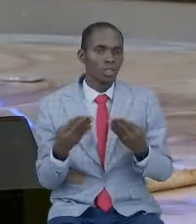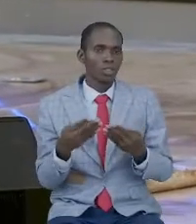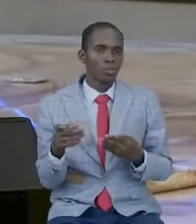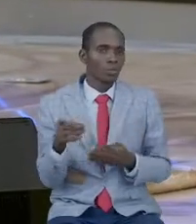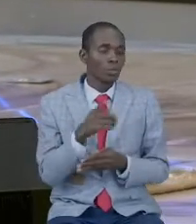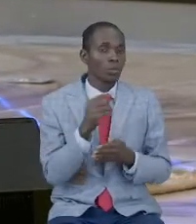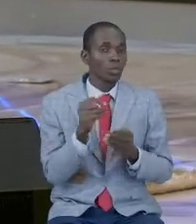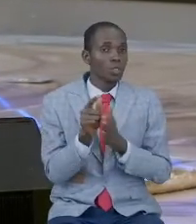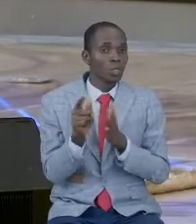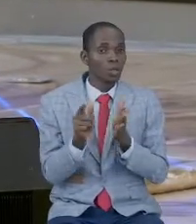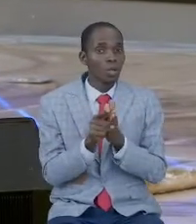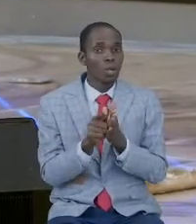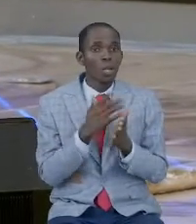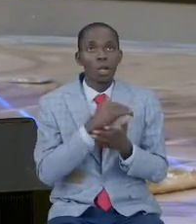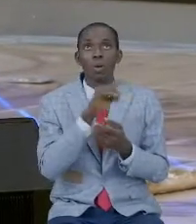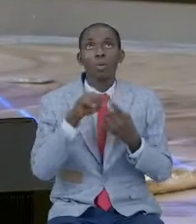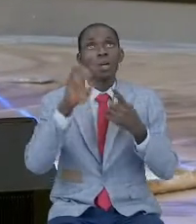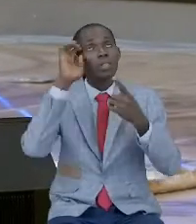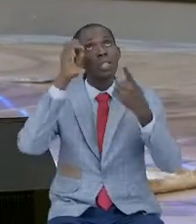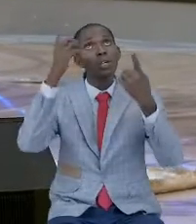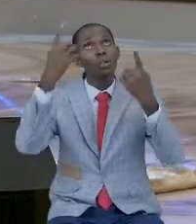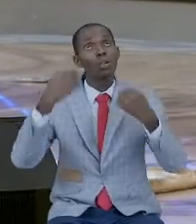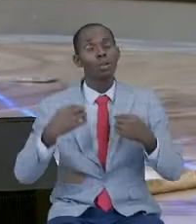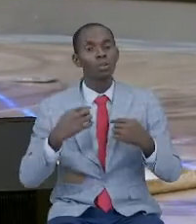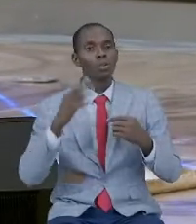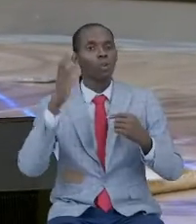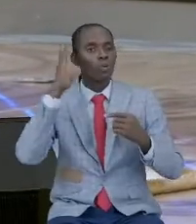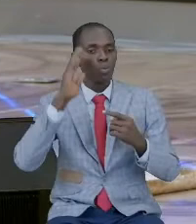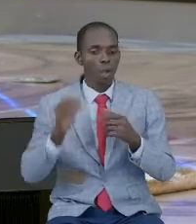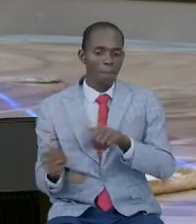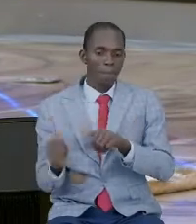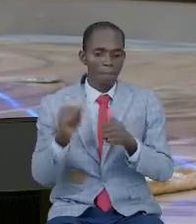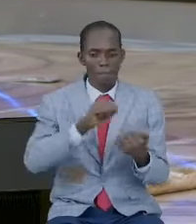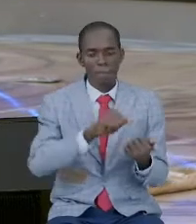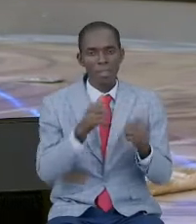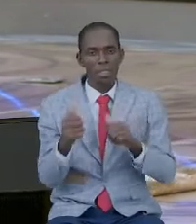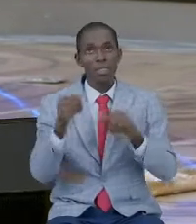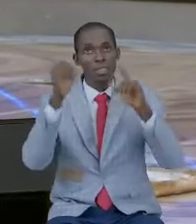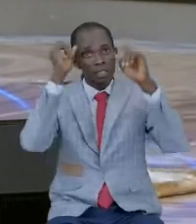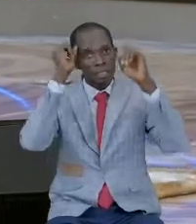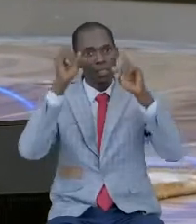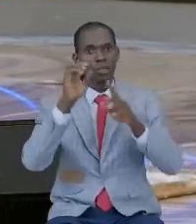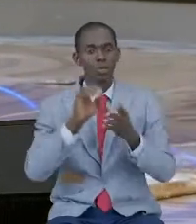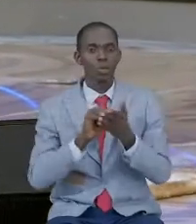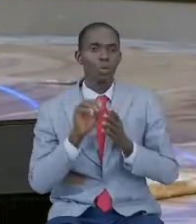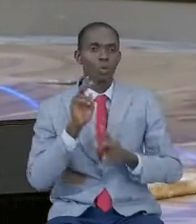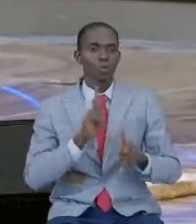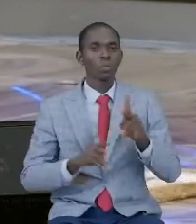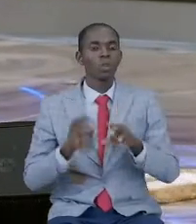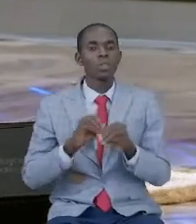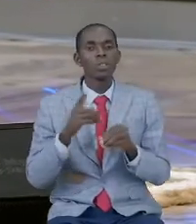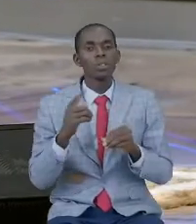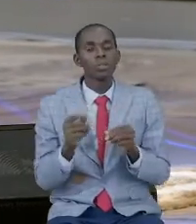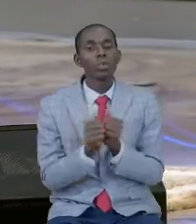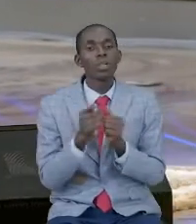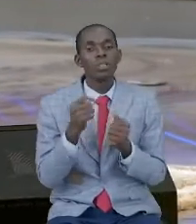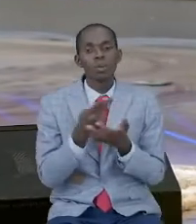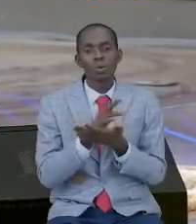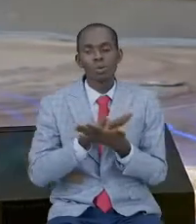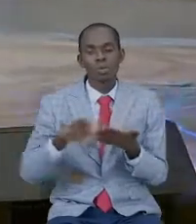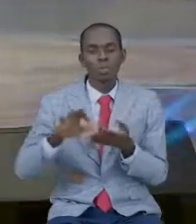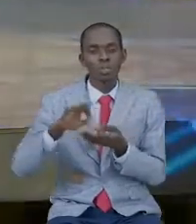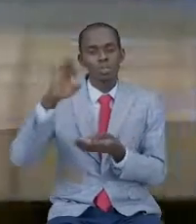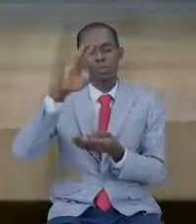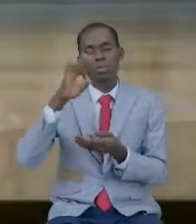will immerse, empower, baptize his people in the Holy Ghost and in